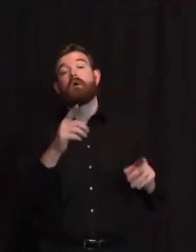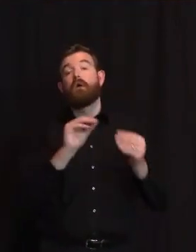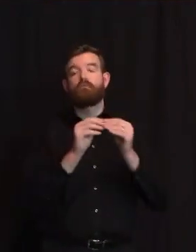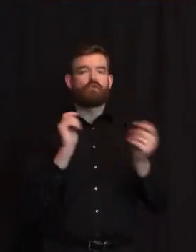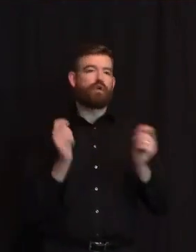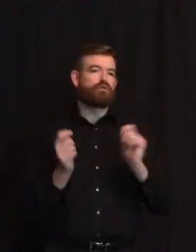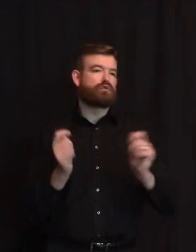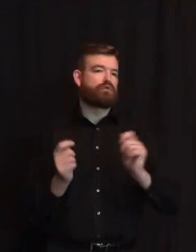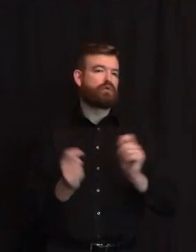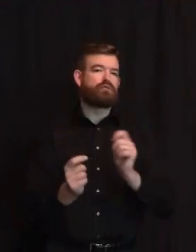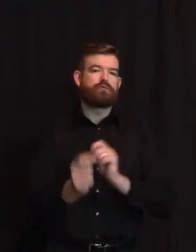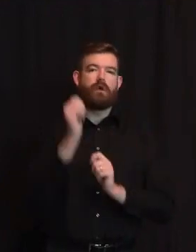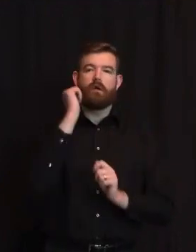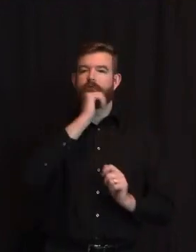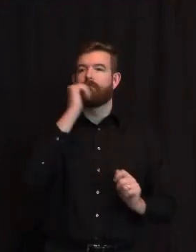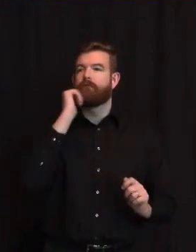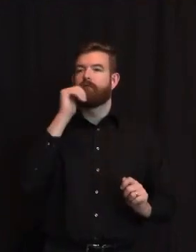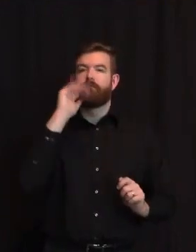is input.